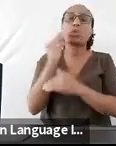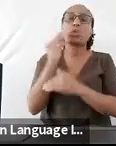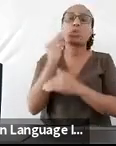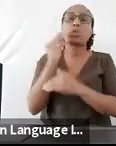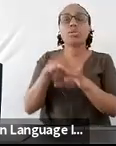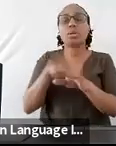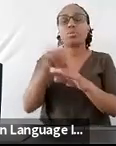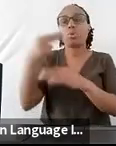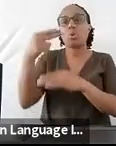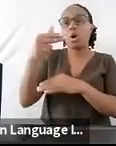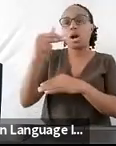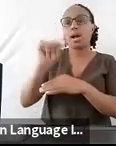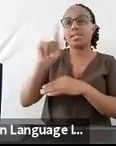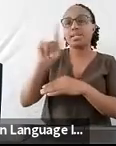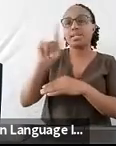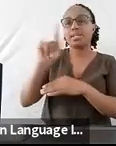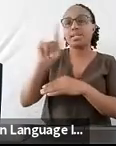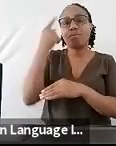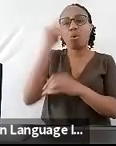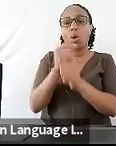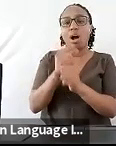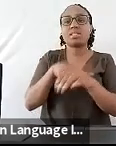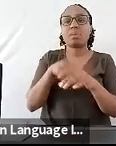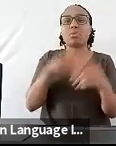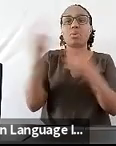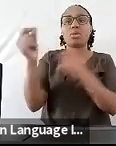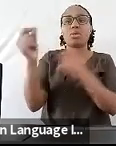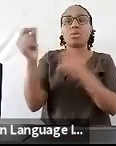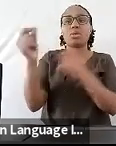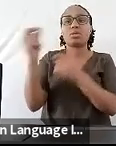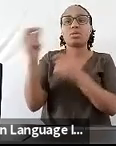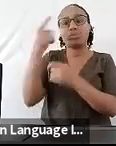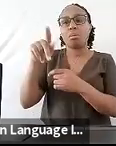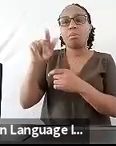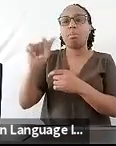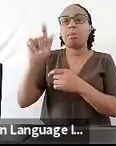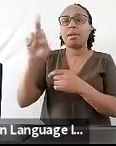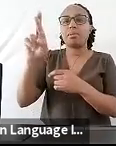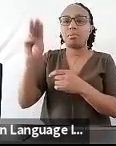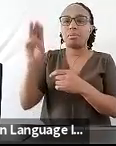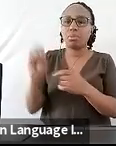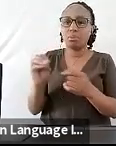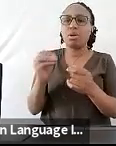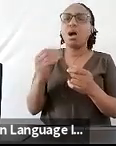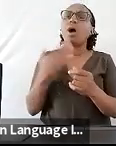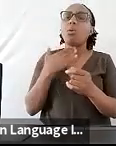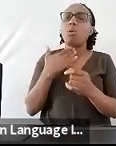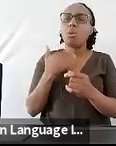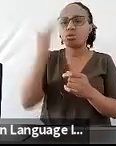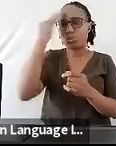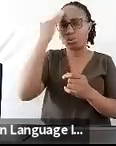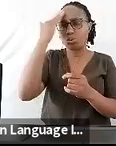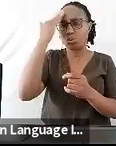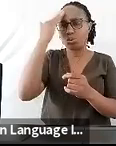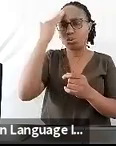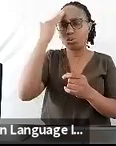Palermo to try and understand the humanitarian crisis that was happening. So I'd love to know, what was your big motivation? Why do you think, what